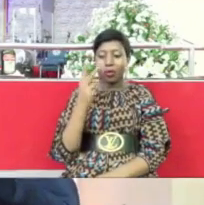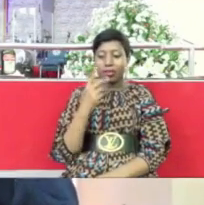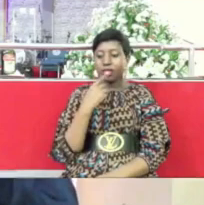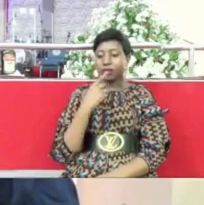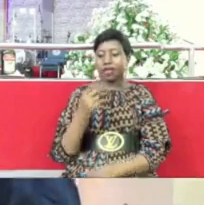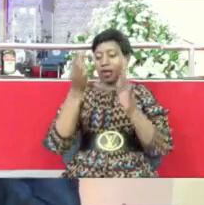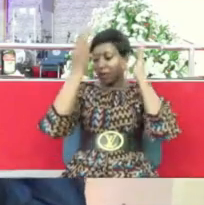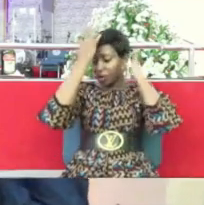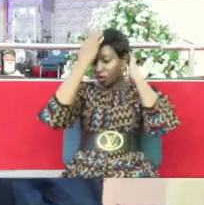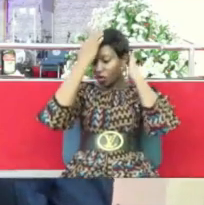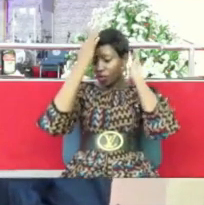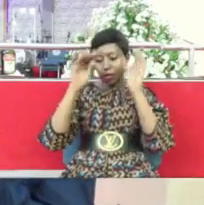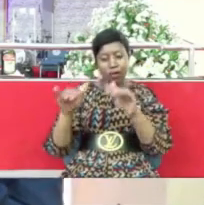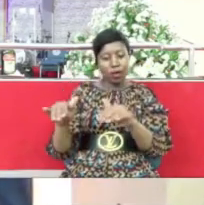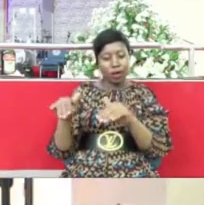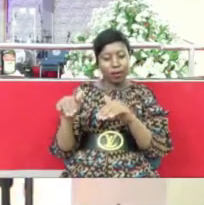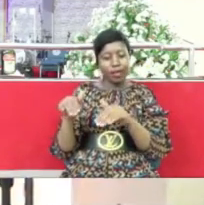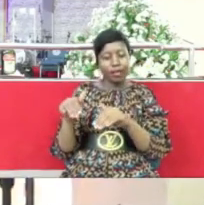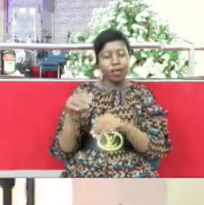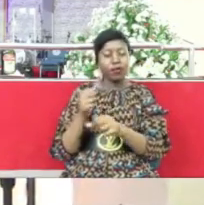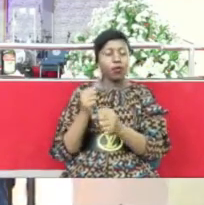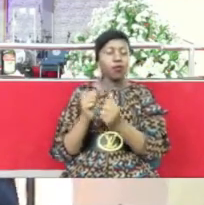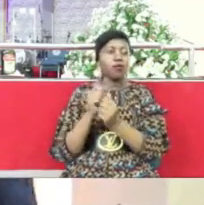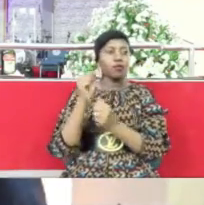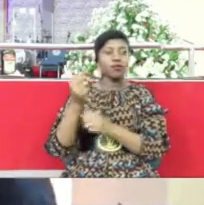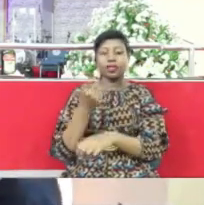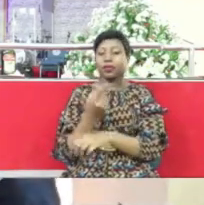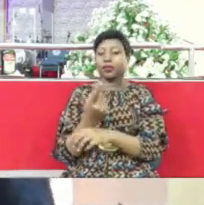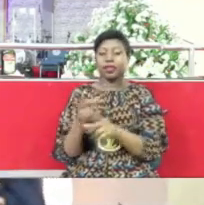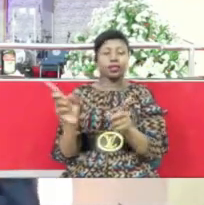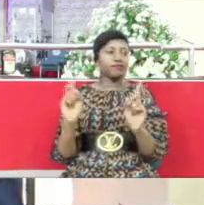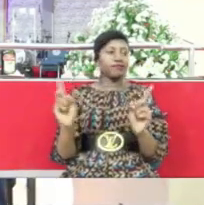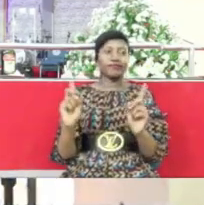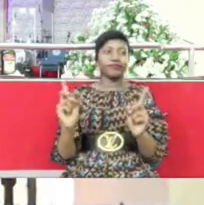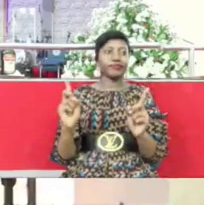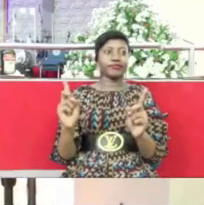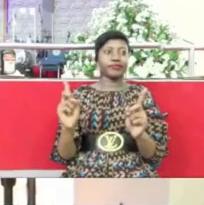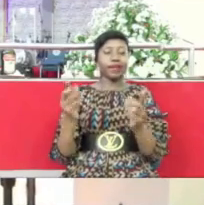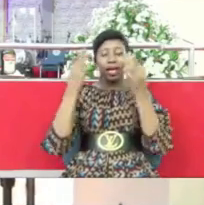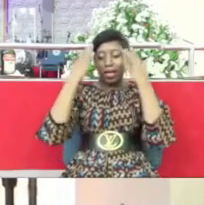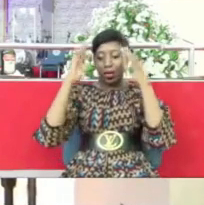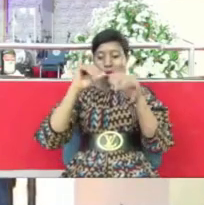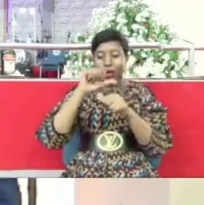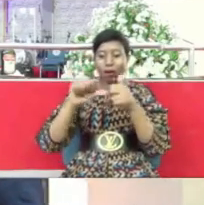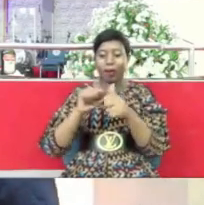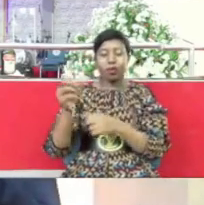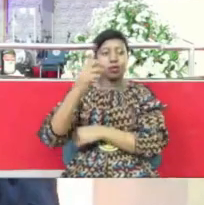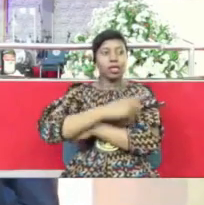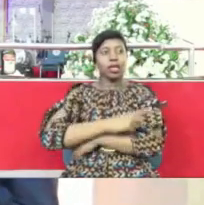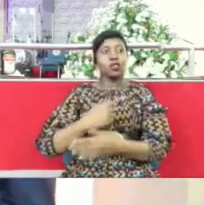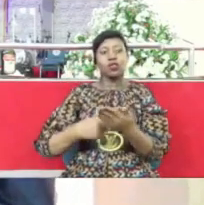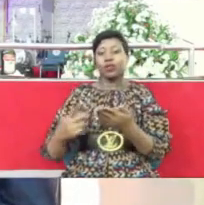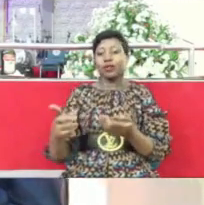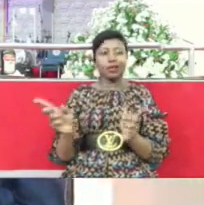ya kwamba mbakisha dakika tano. He does not know Monday, Tuesday, Wednesday. He doesn't. Hajui mambo ya siku, wiki. That is for us. Iyo ni yetu. We did it for ourselves. Tulijifanyia